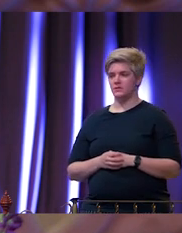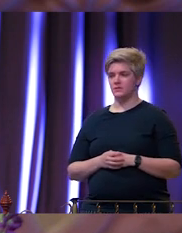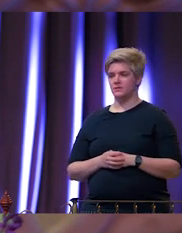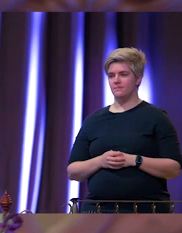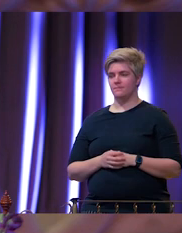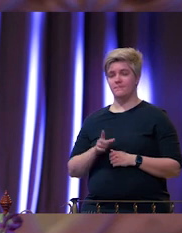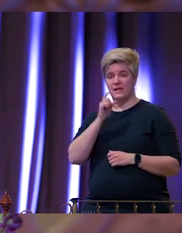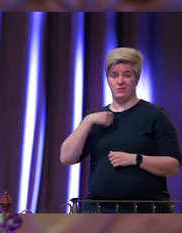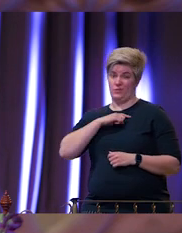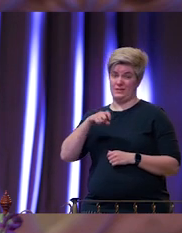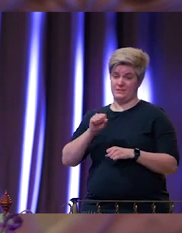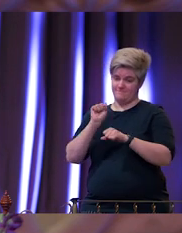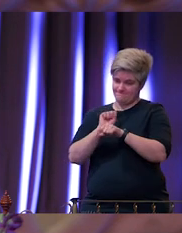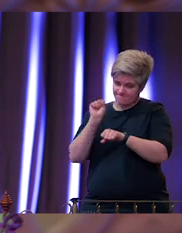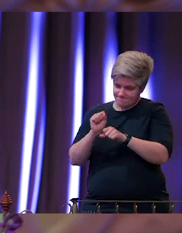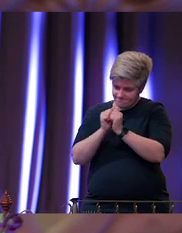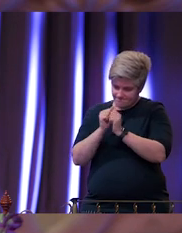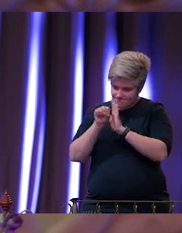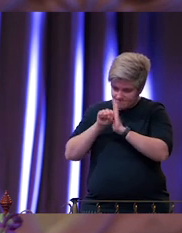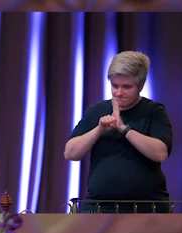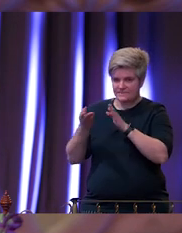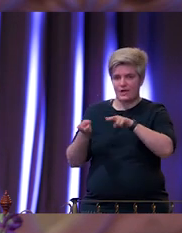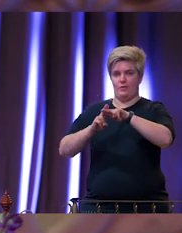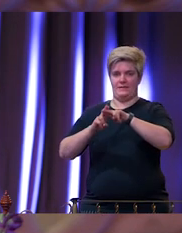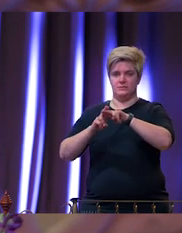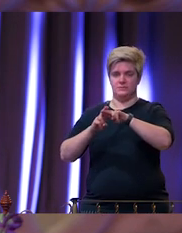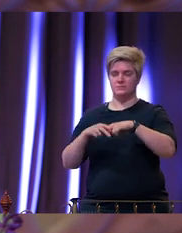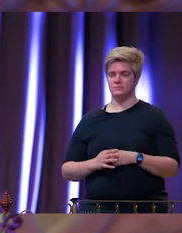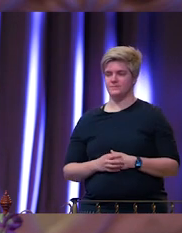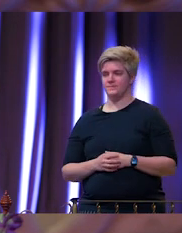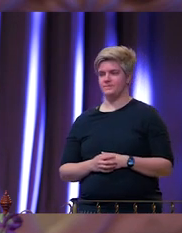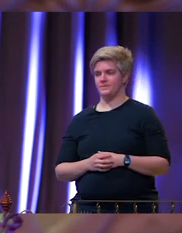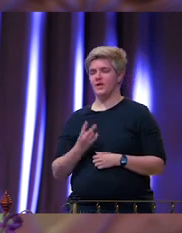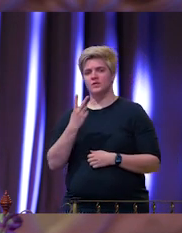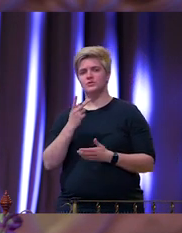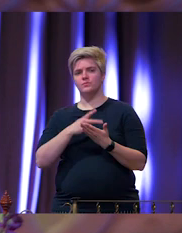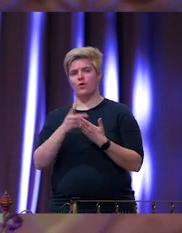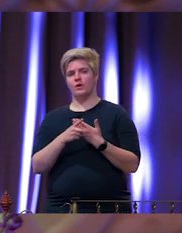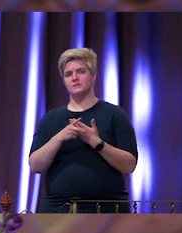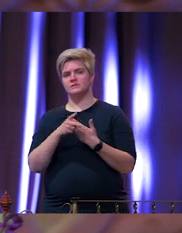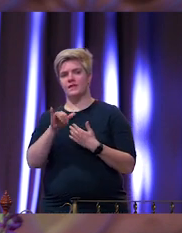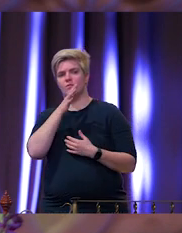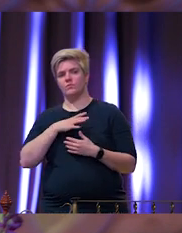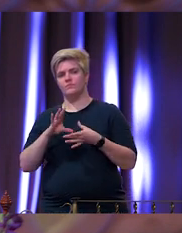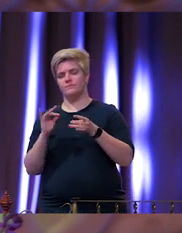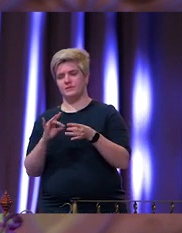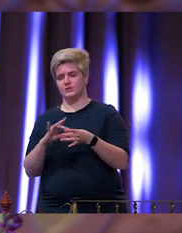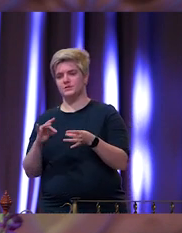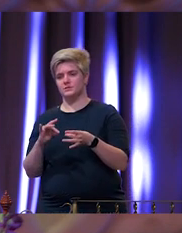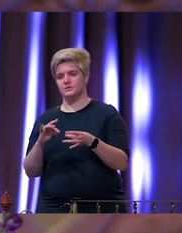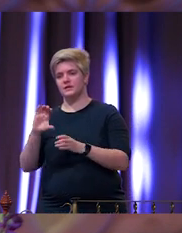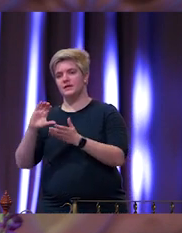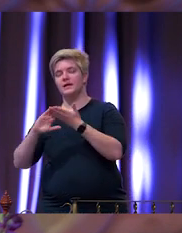to increase, right? The two programs that the woman mentioned, City Arts,